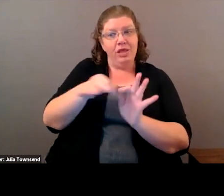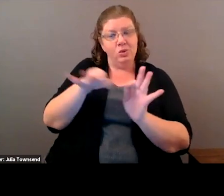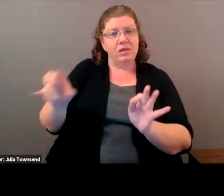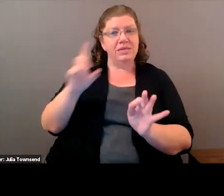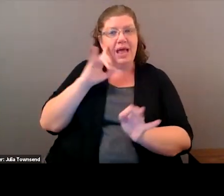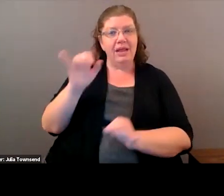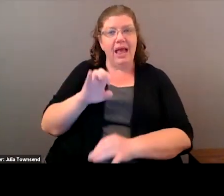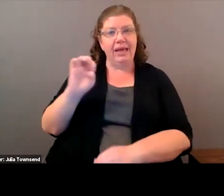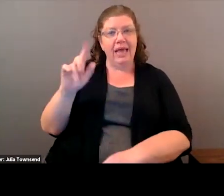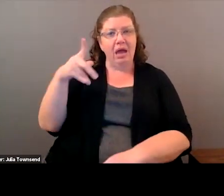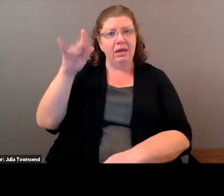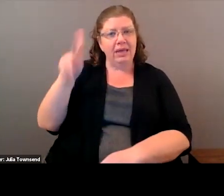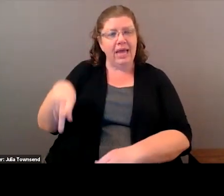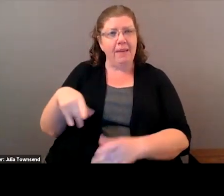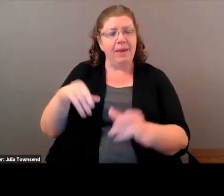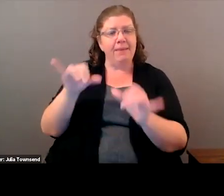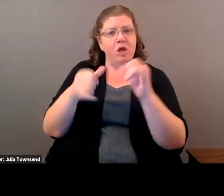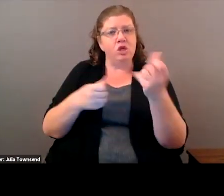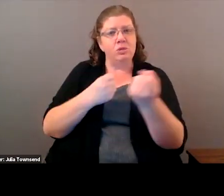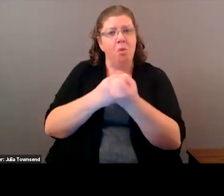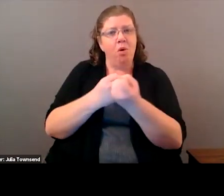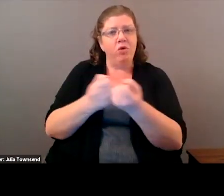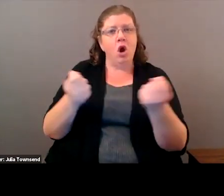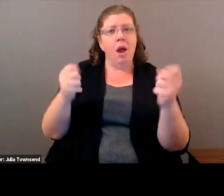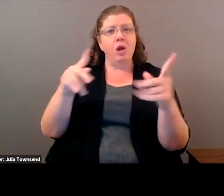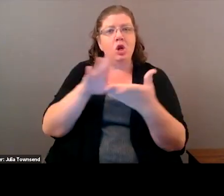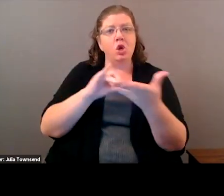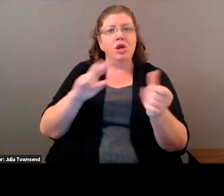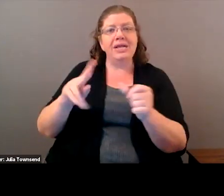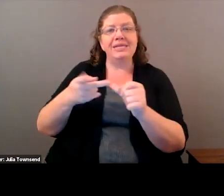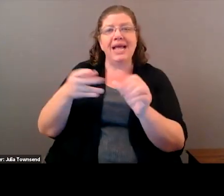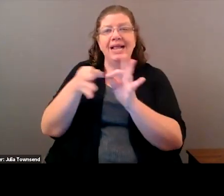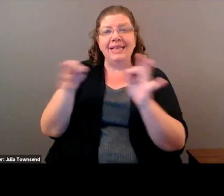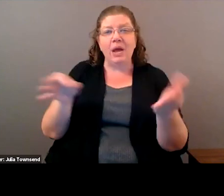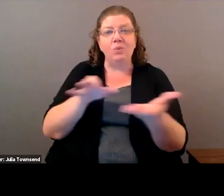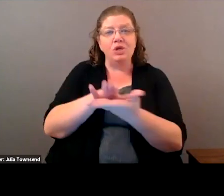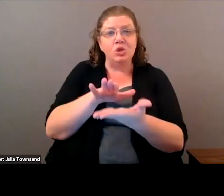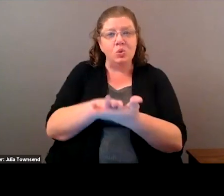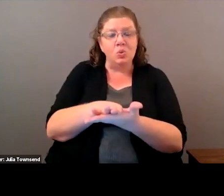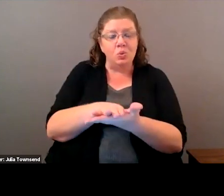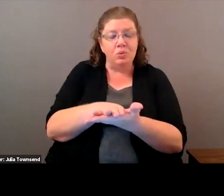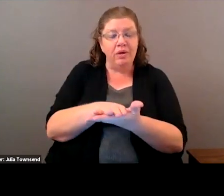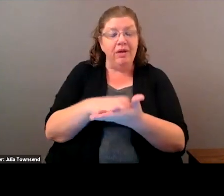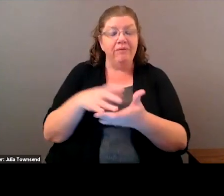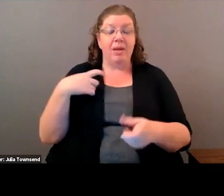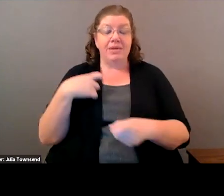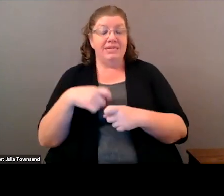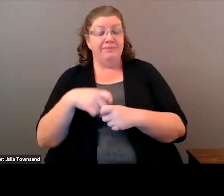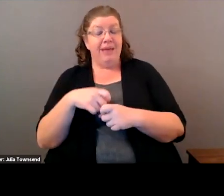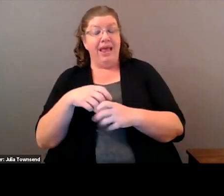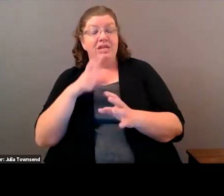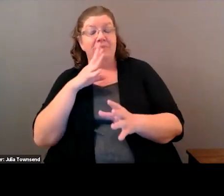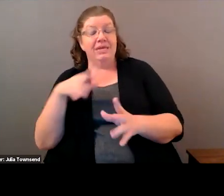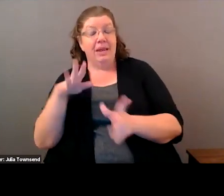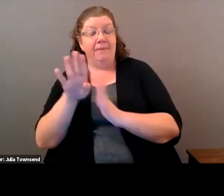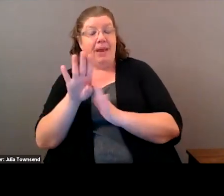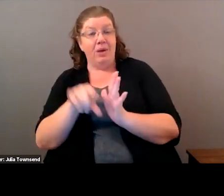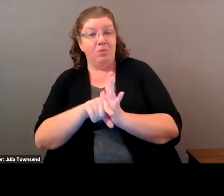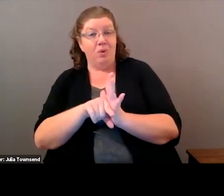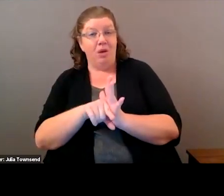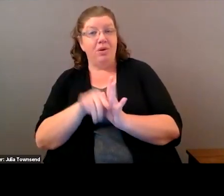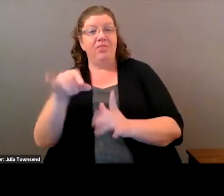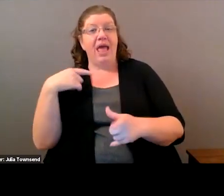LCAP is measuring the support for opportunities to learn a second language in the schools. From a Spanish-speaking background, that question may be